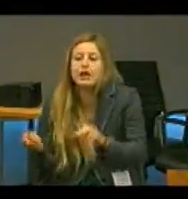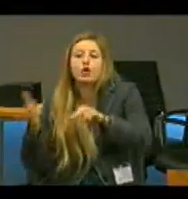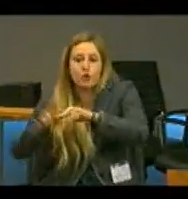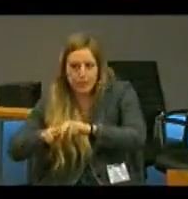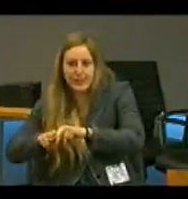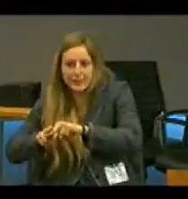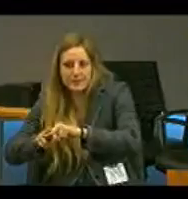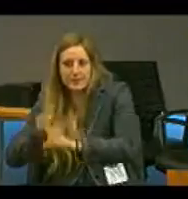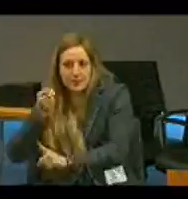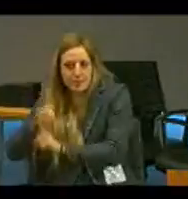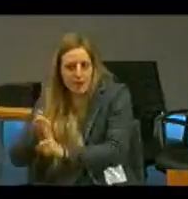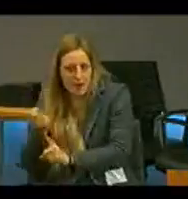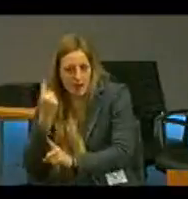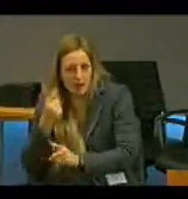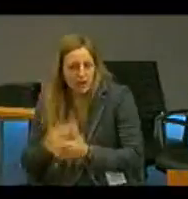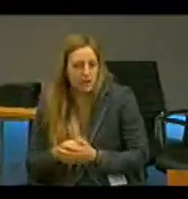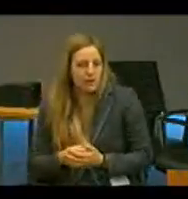slide.